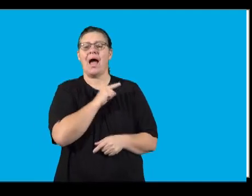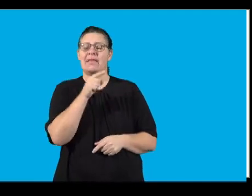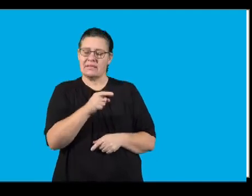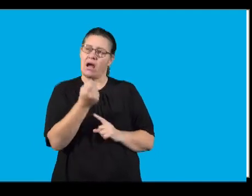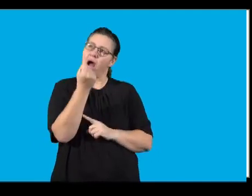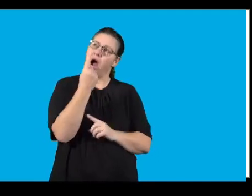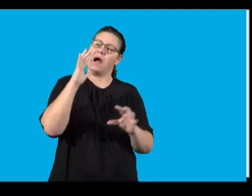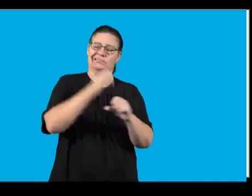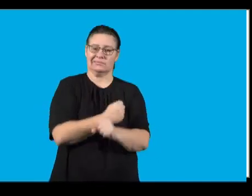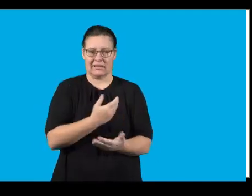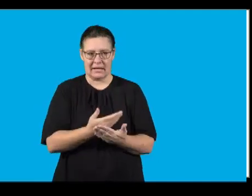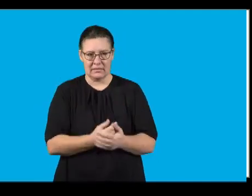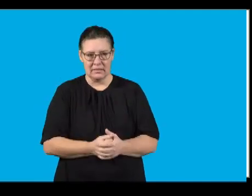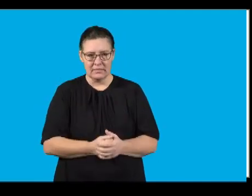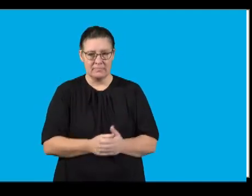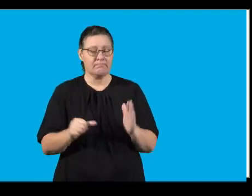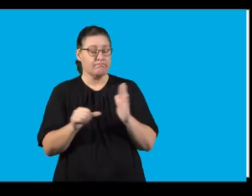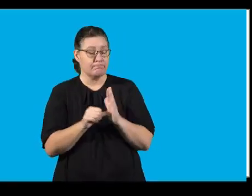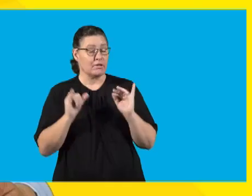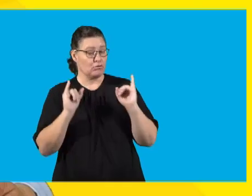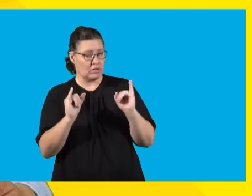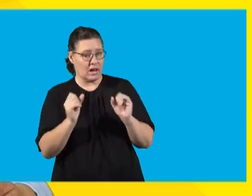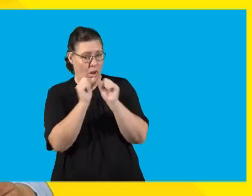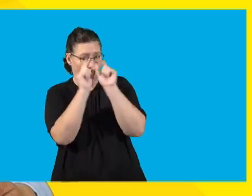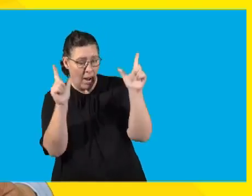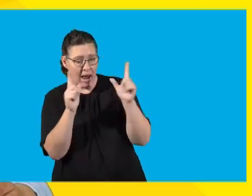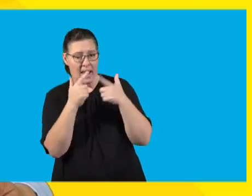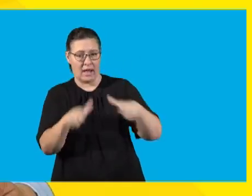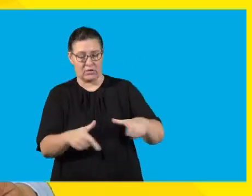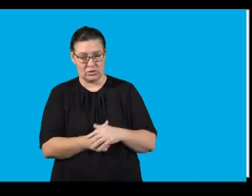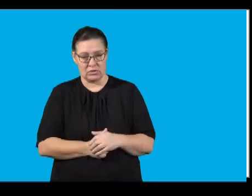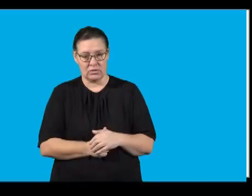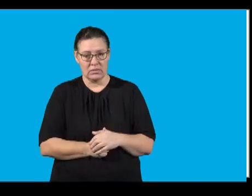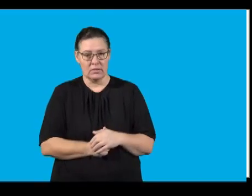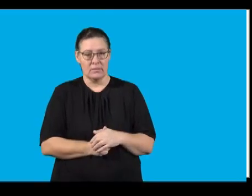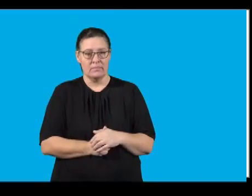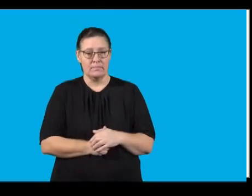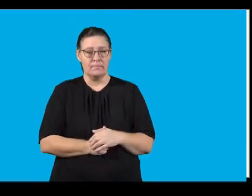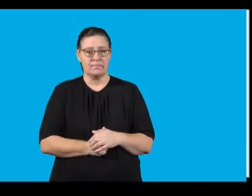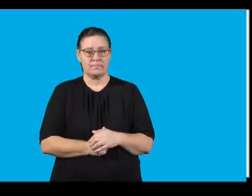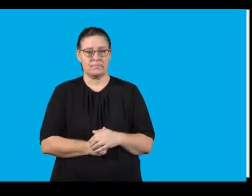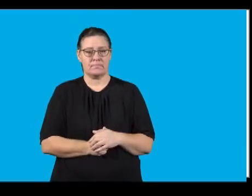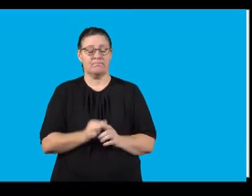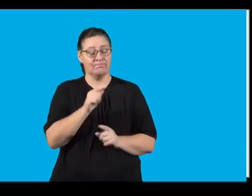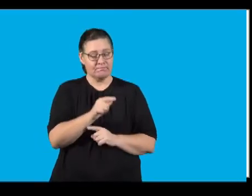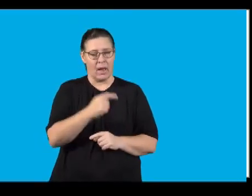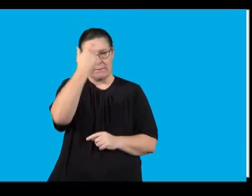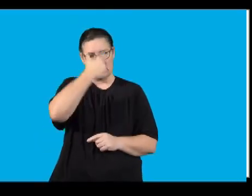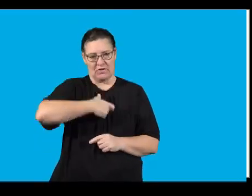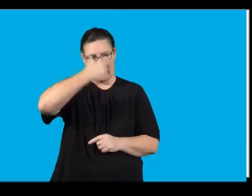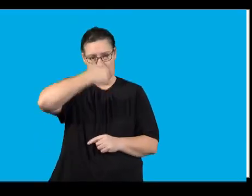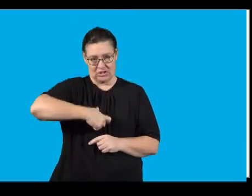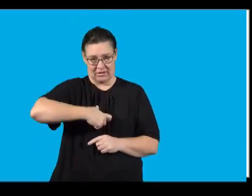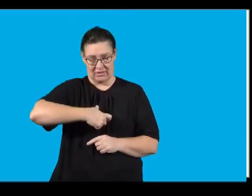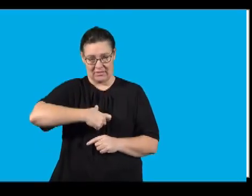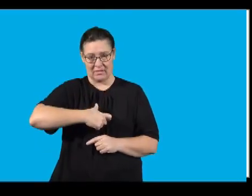Explain why this makes sense. All right, the critical awareness of language. So let's look at how our response gives this.